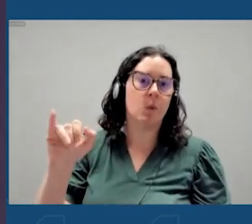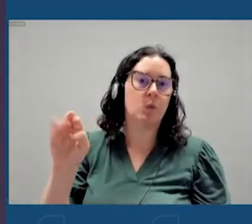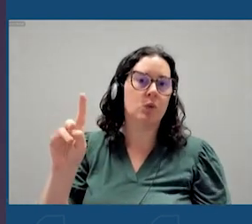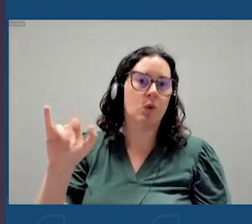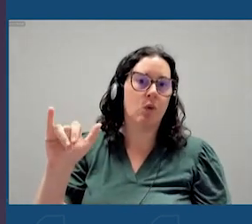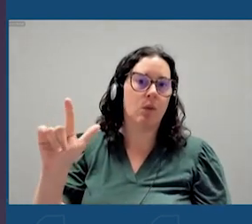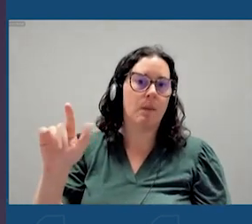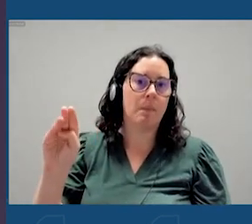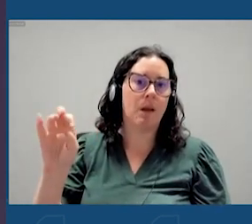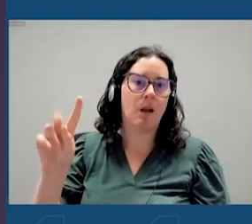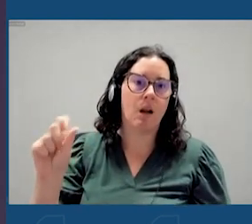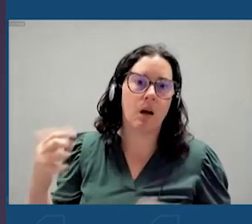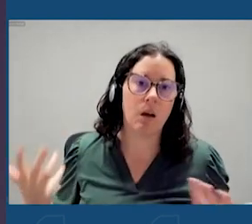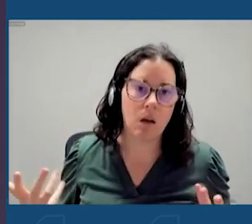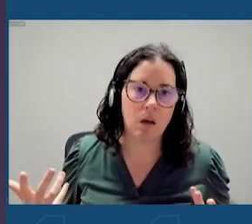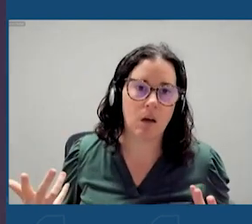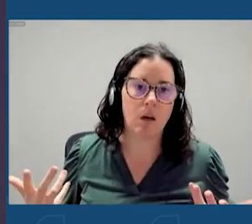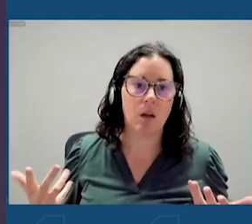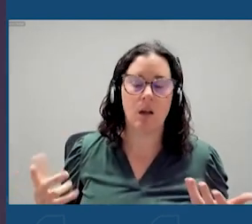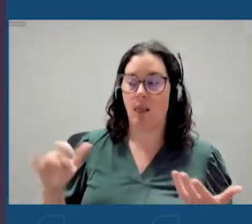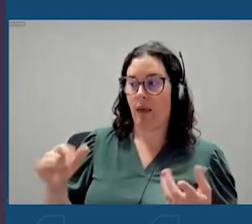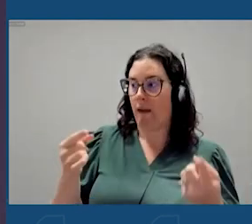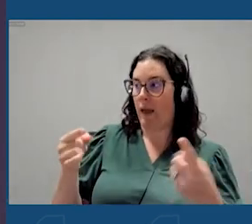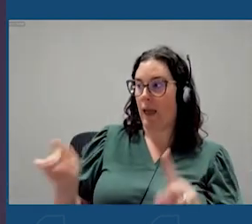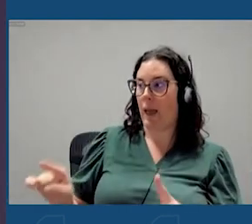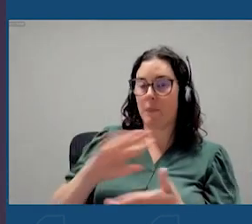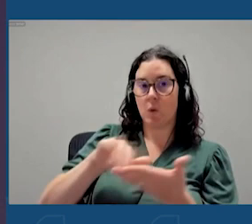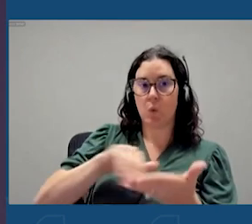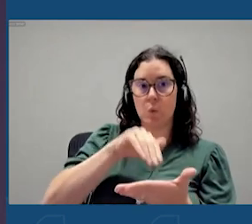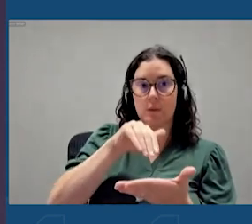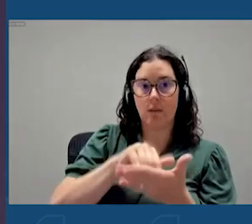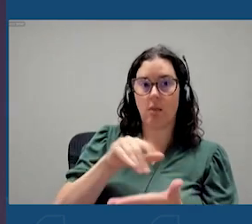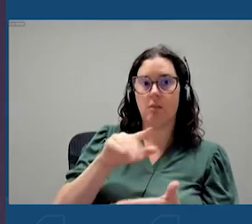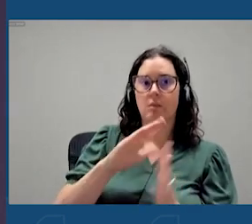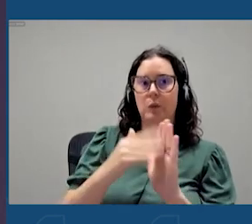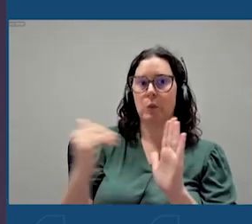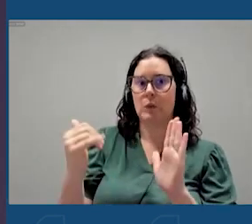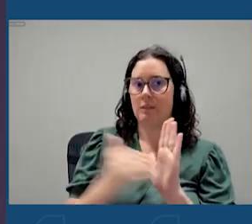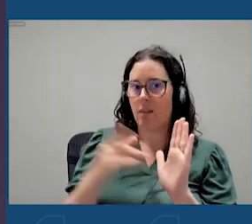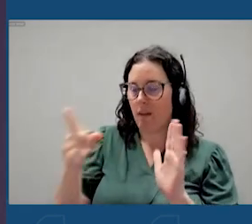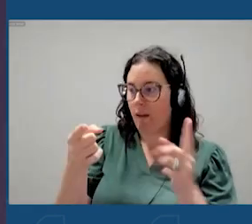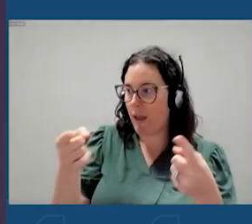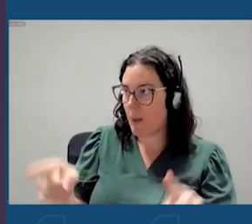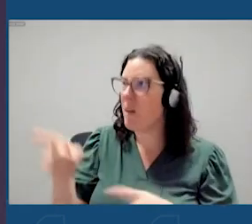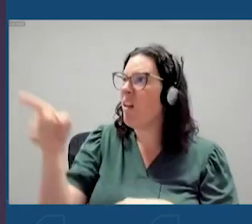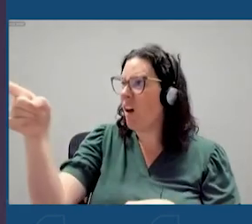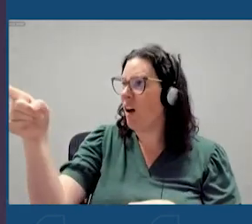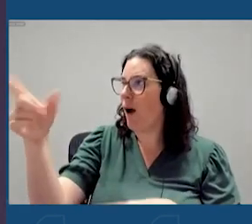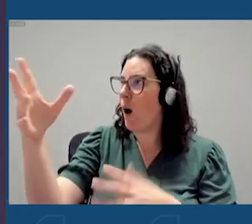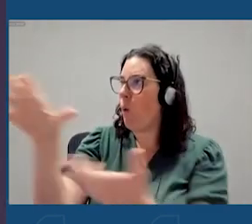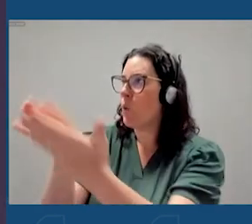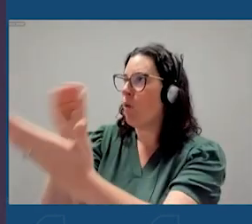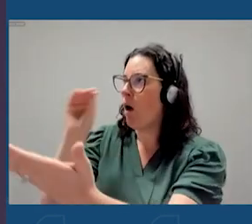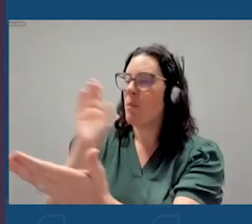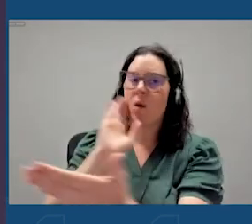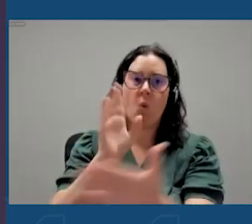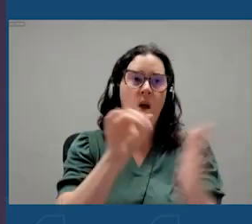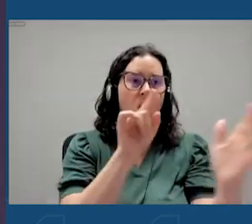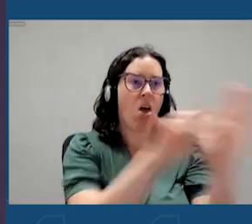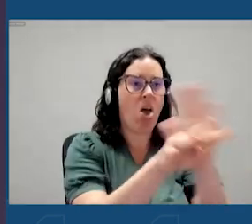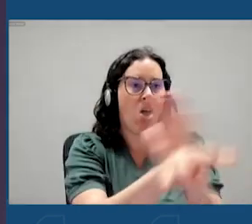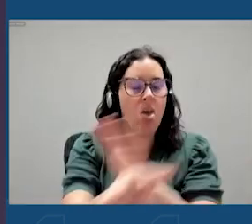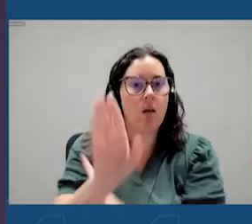about a massacre in New Zealand, and he decided to replicate the same and targeted what he determined was the